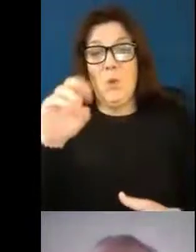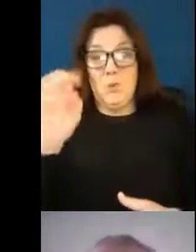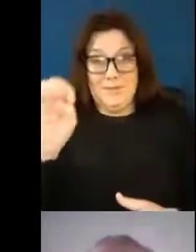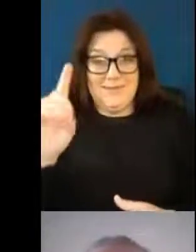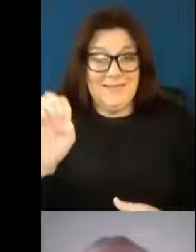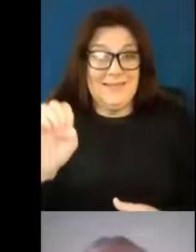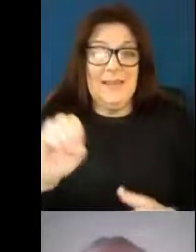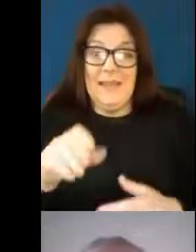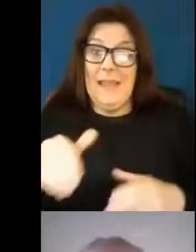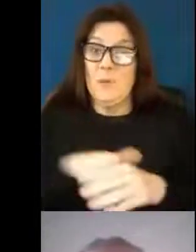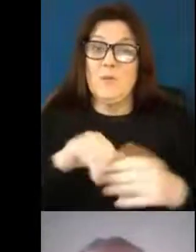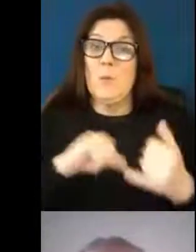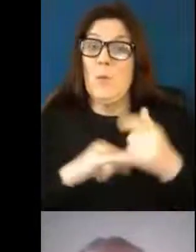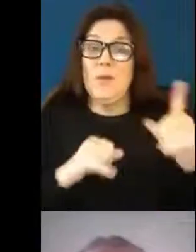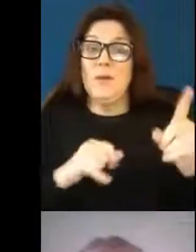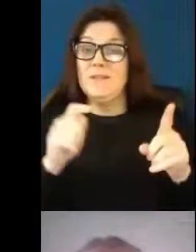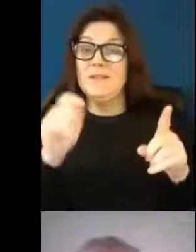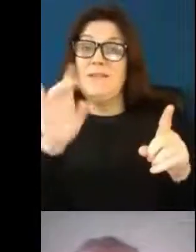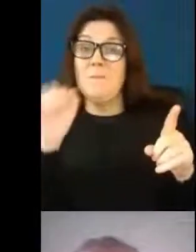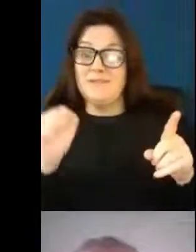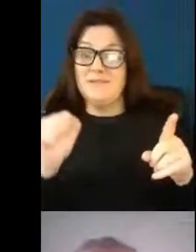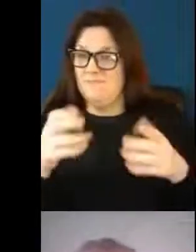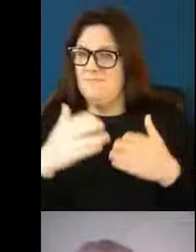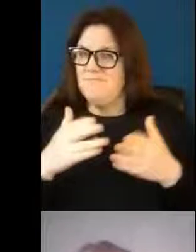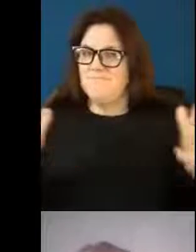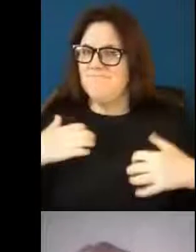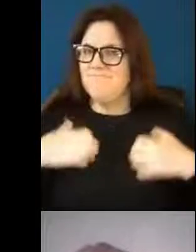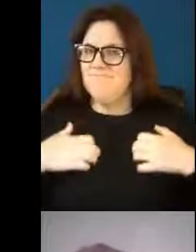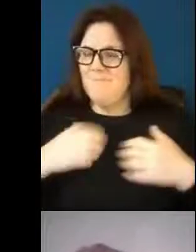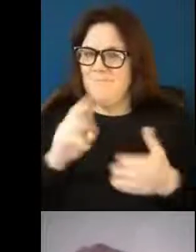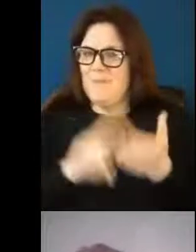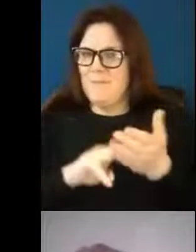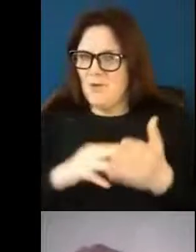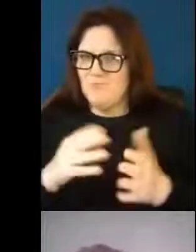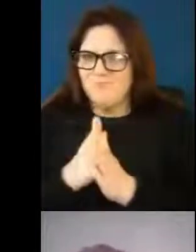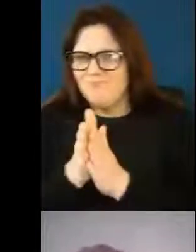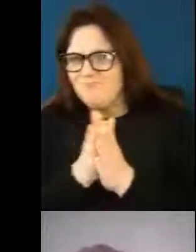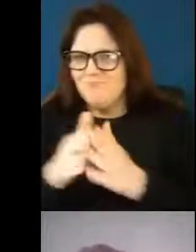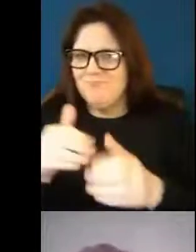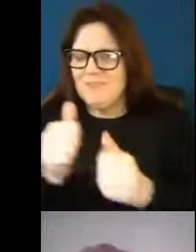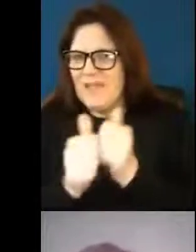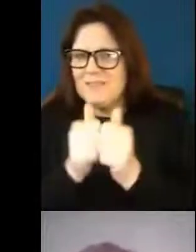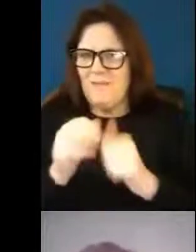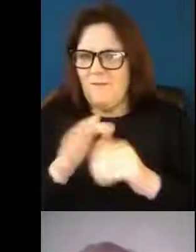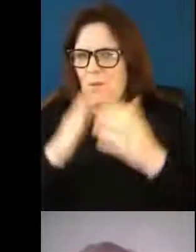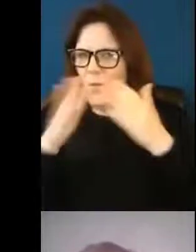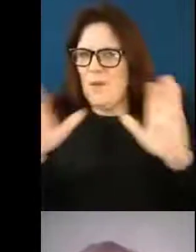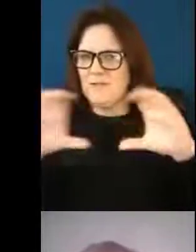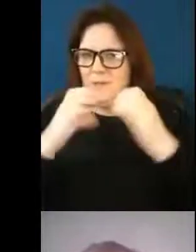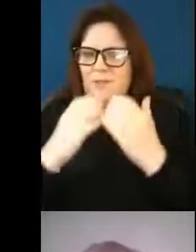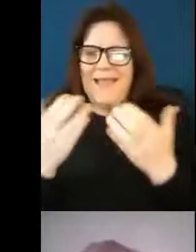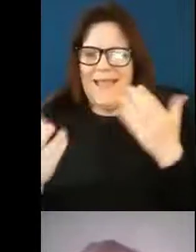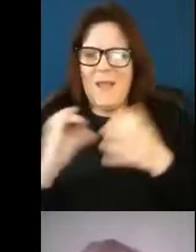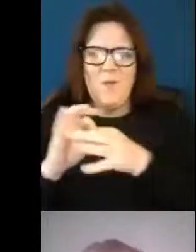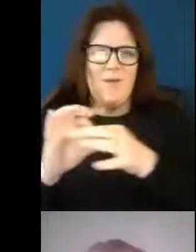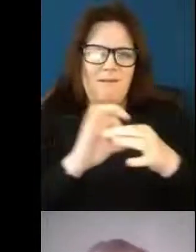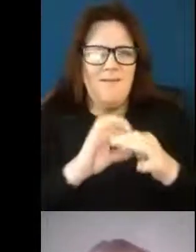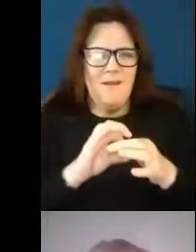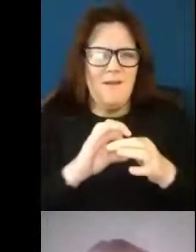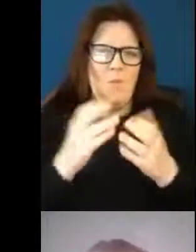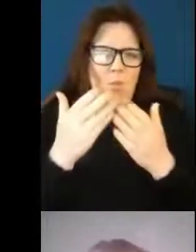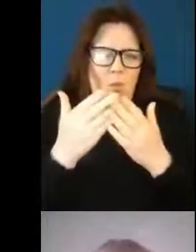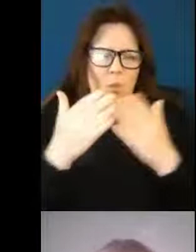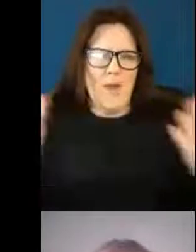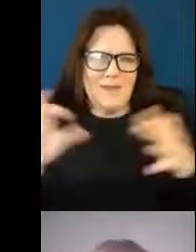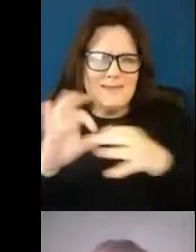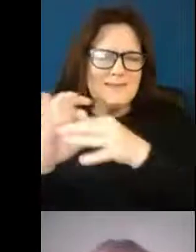who's been a really vibrant member of that wider community. So it's kind of how you might feed into and how you might learn from those wider